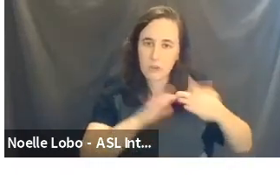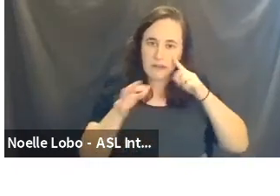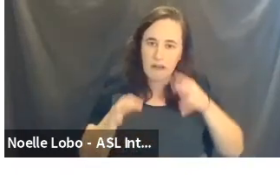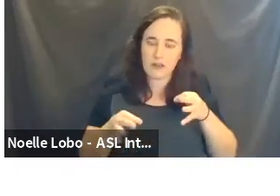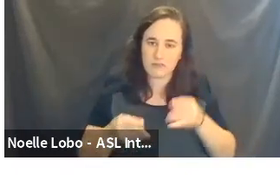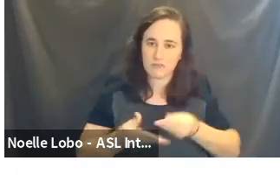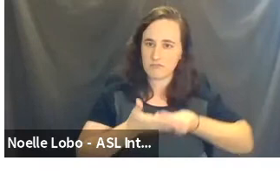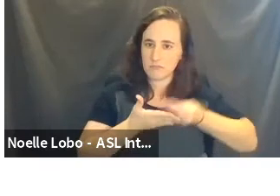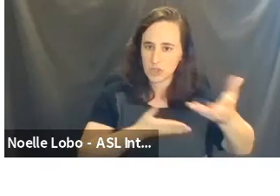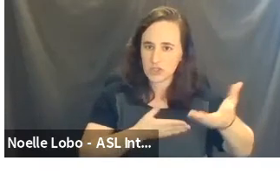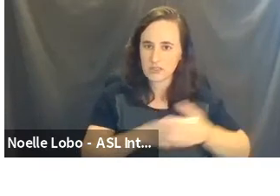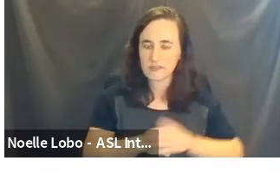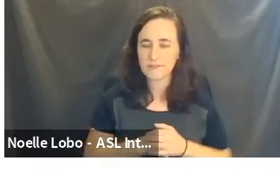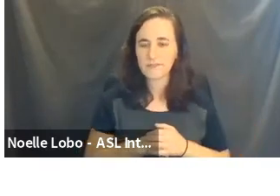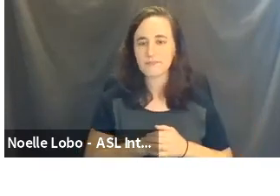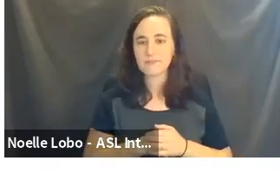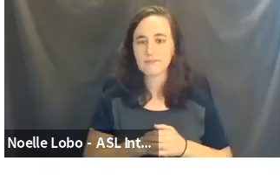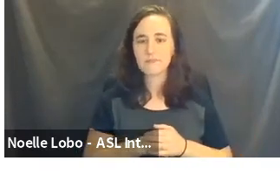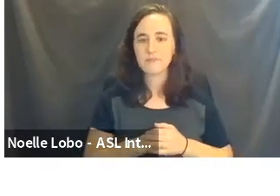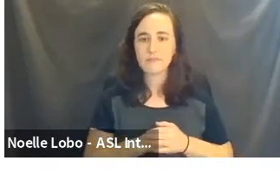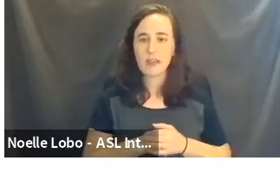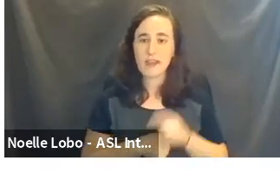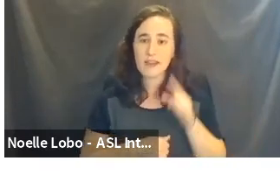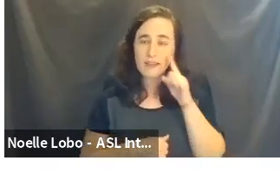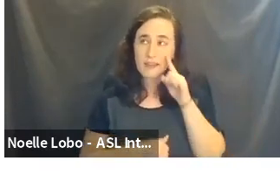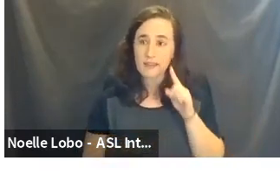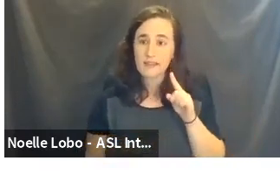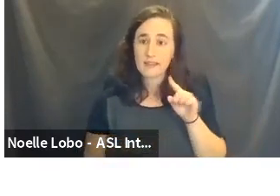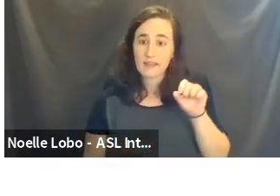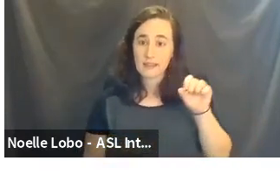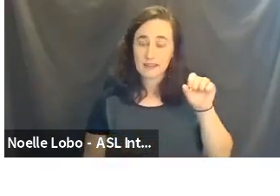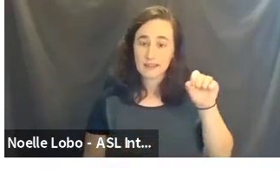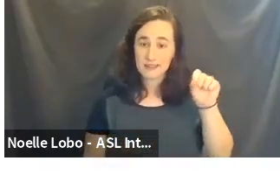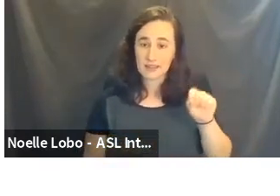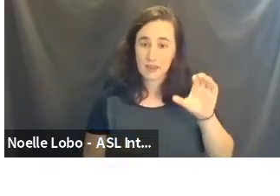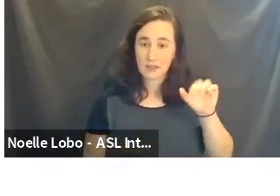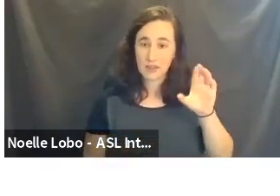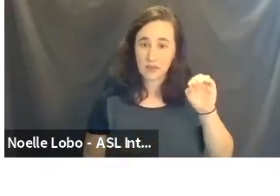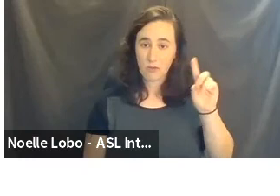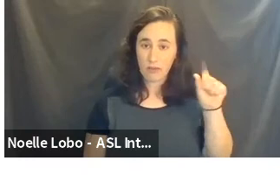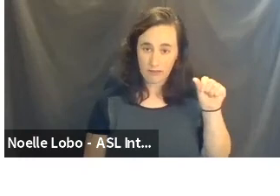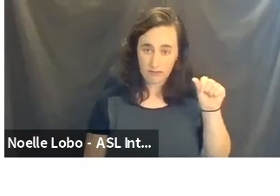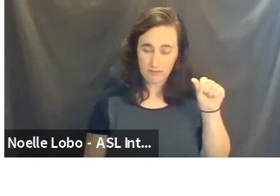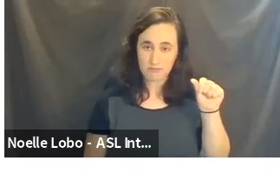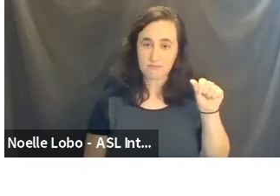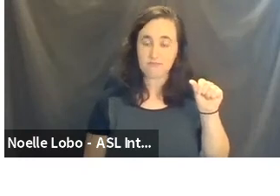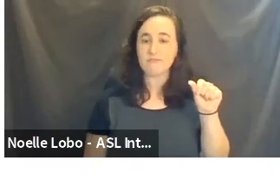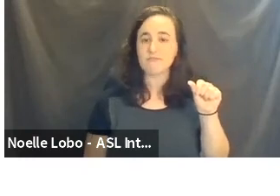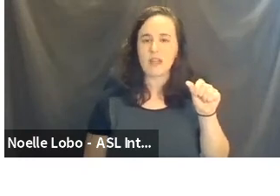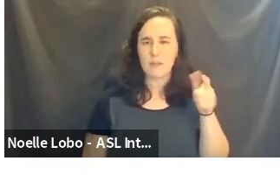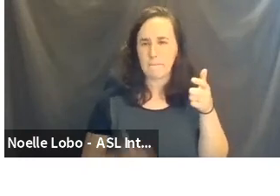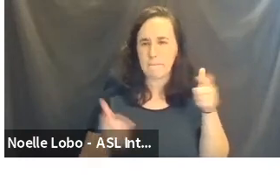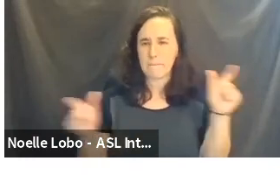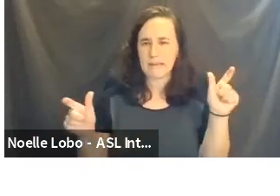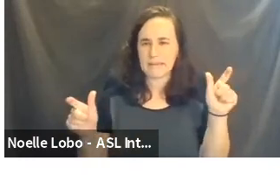alone. The second largest district in South Carolina, Charleston County School District, which is about